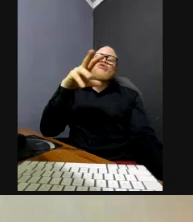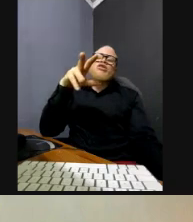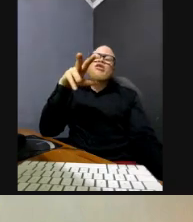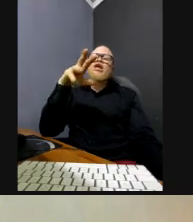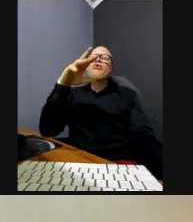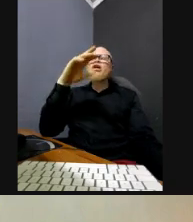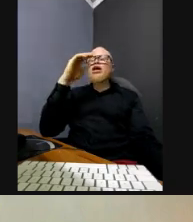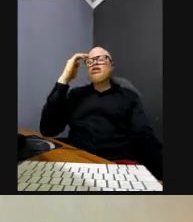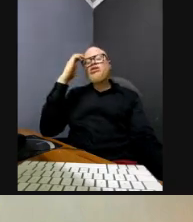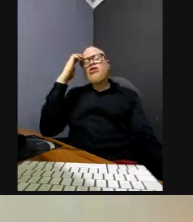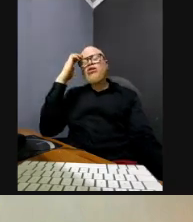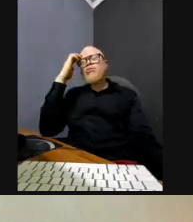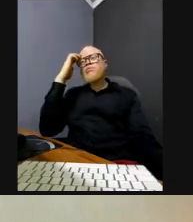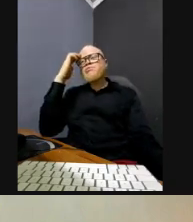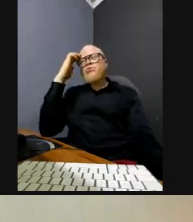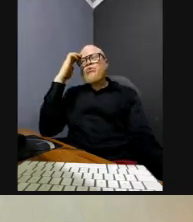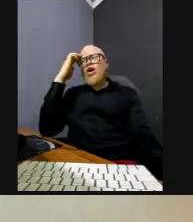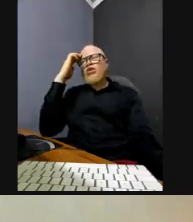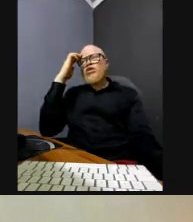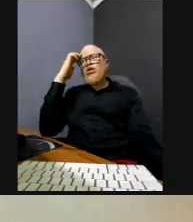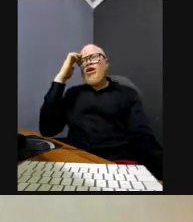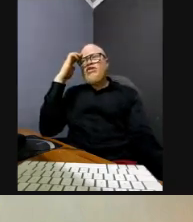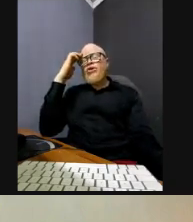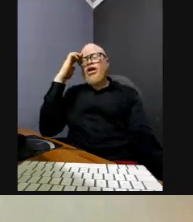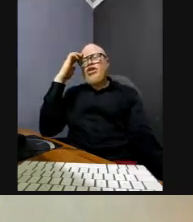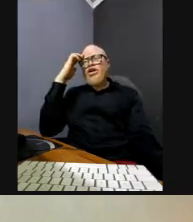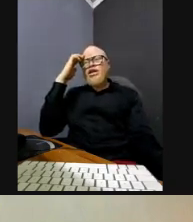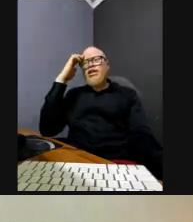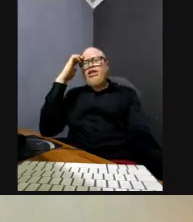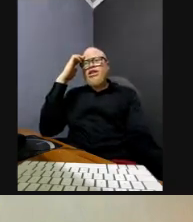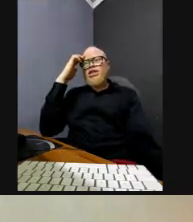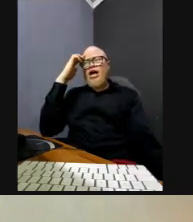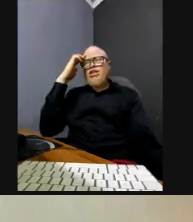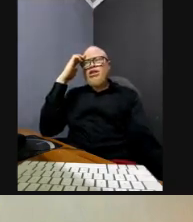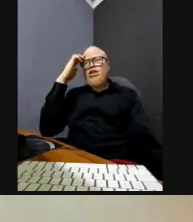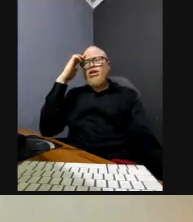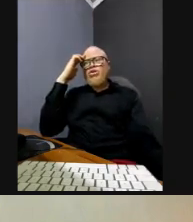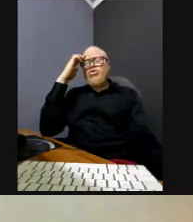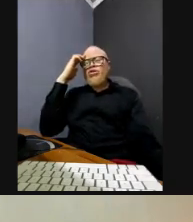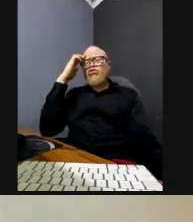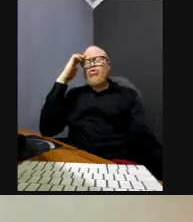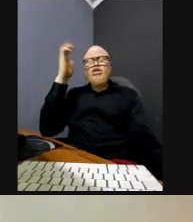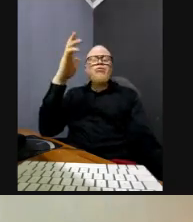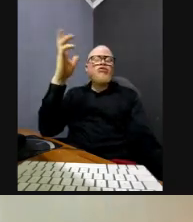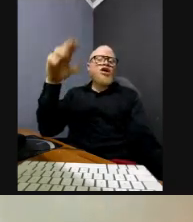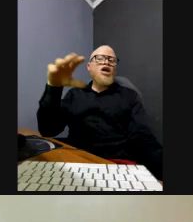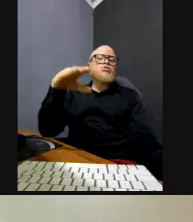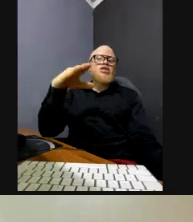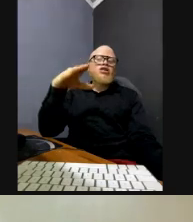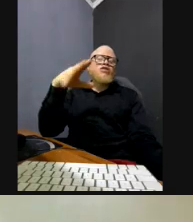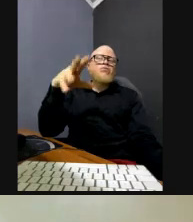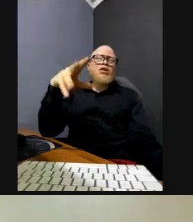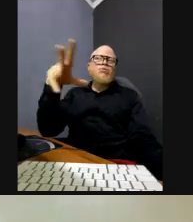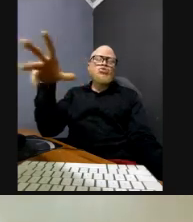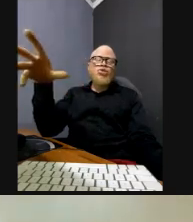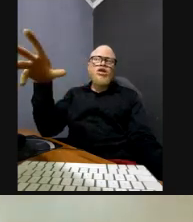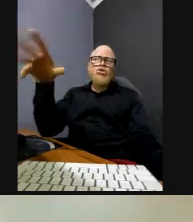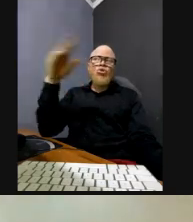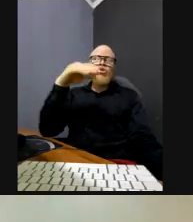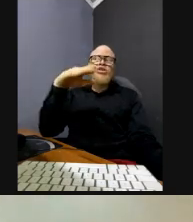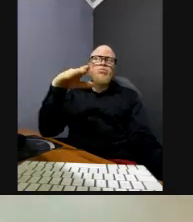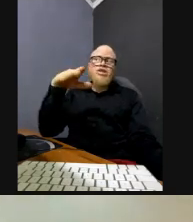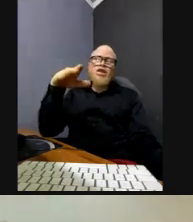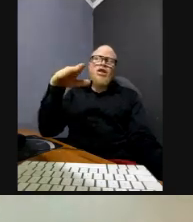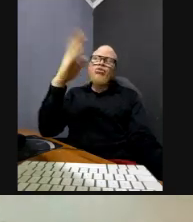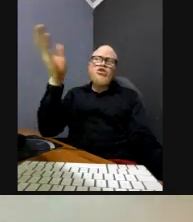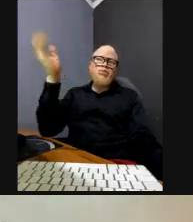you have to sit down and after looking at the analytics, and ask yourself, what type of engagement have I been able to get